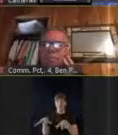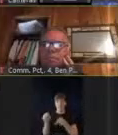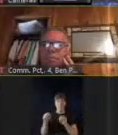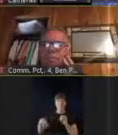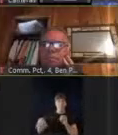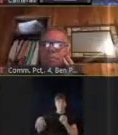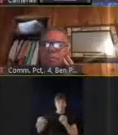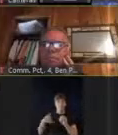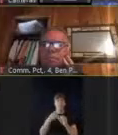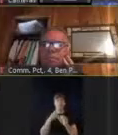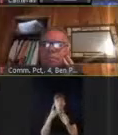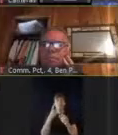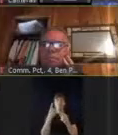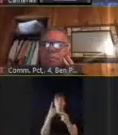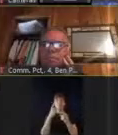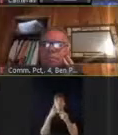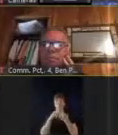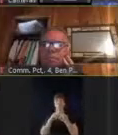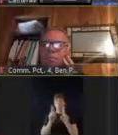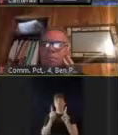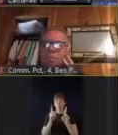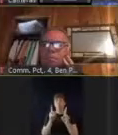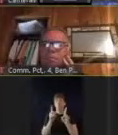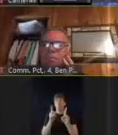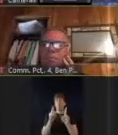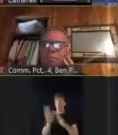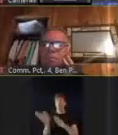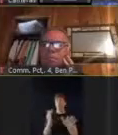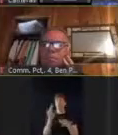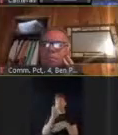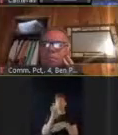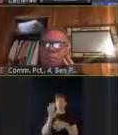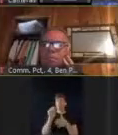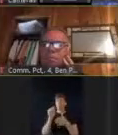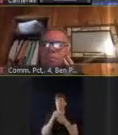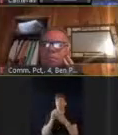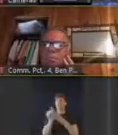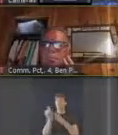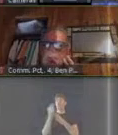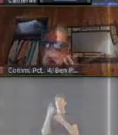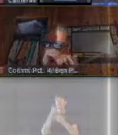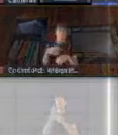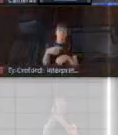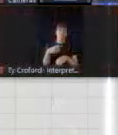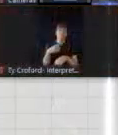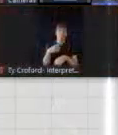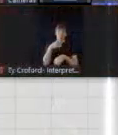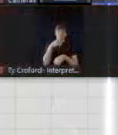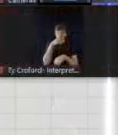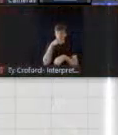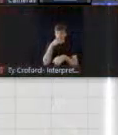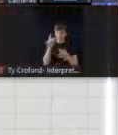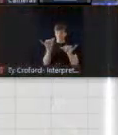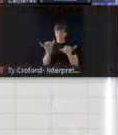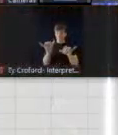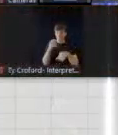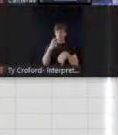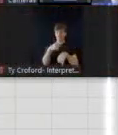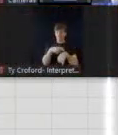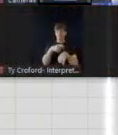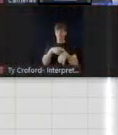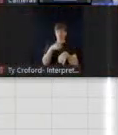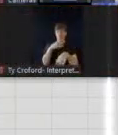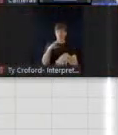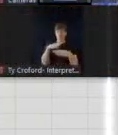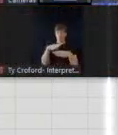that they would continue the $75,000 level of funding into next year. Stay on our timeline. Those letters need to go out from